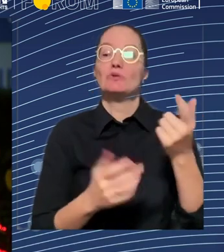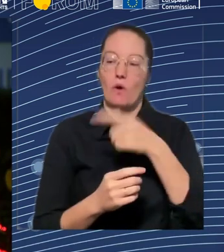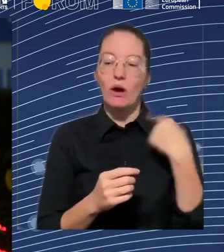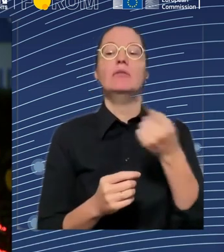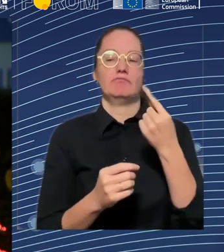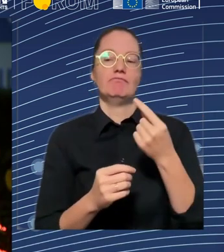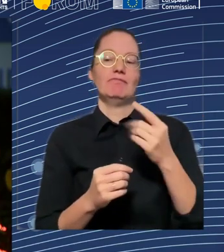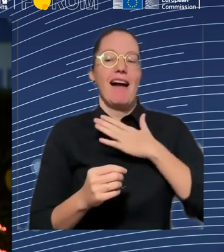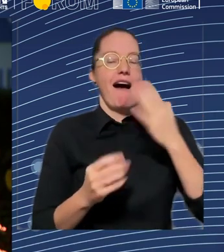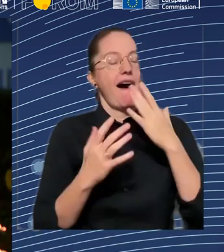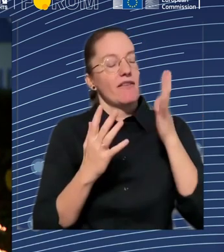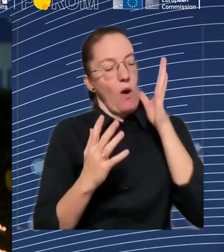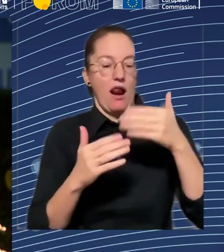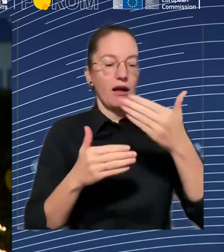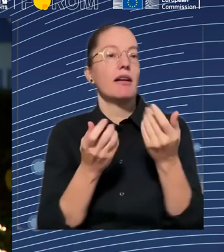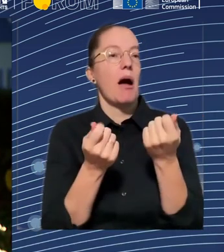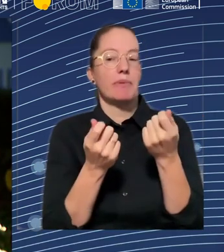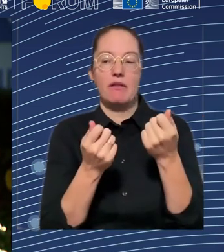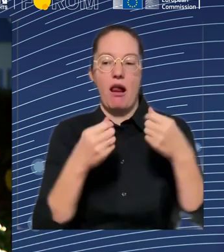if skills continue to be developed.